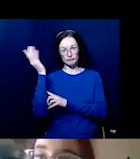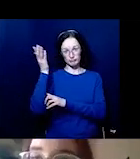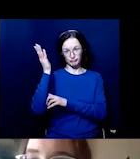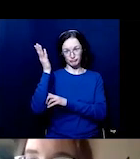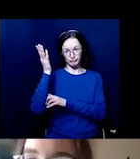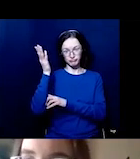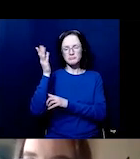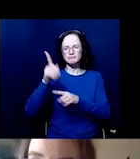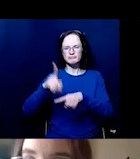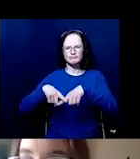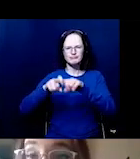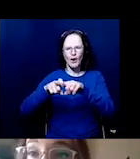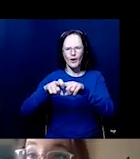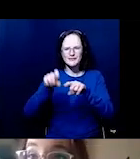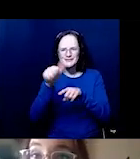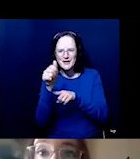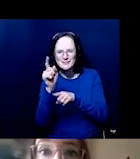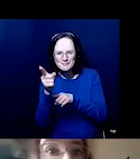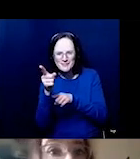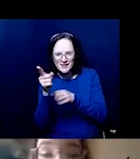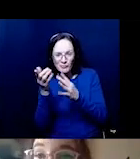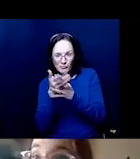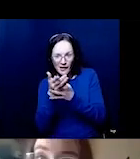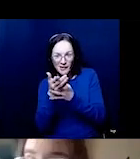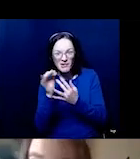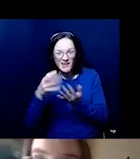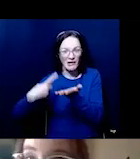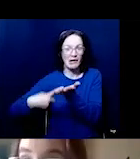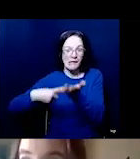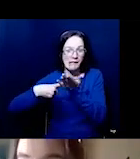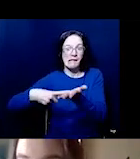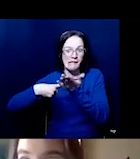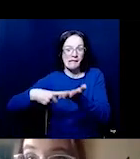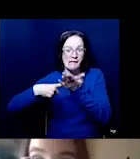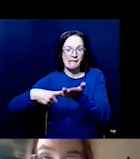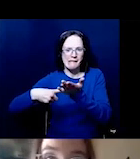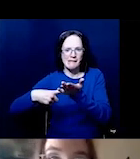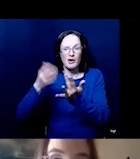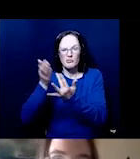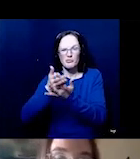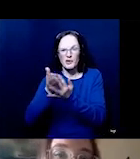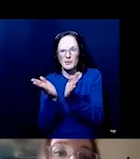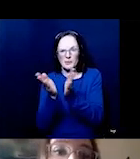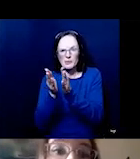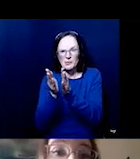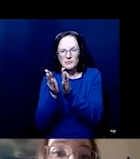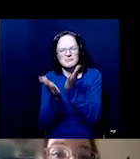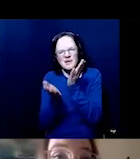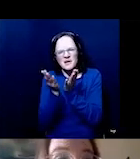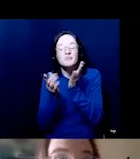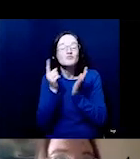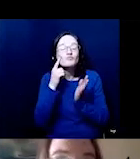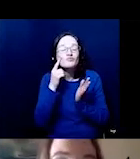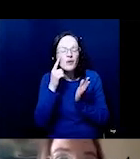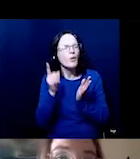that's going to depend how much the discussions are going on. But they're going to have a 10-minute break, so don't worry about that.